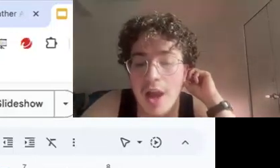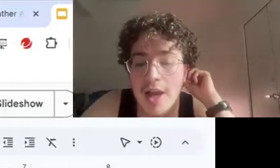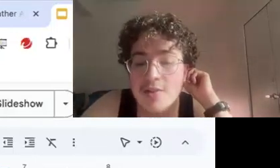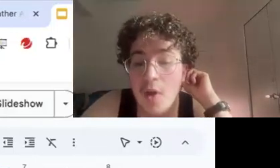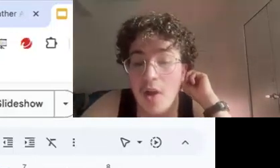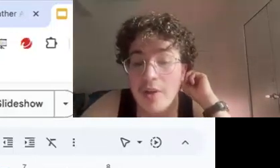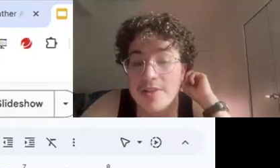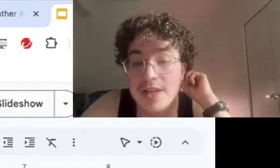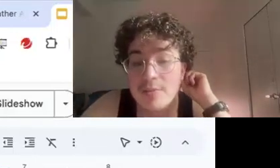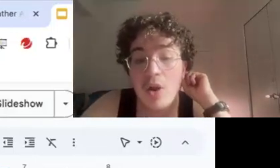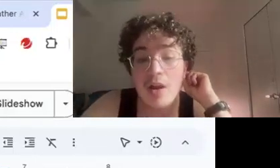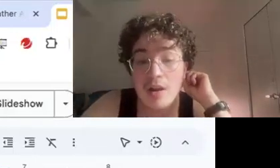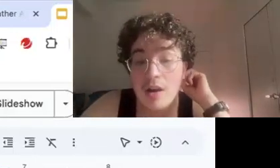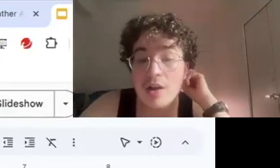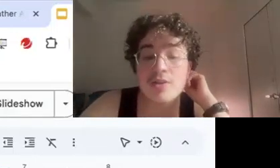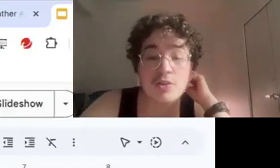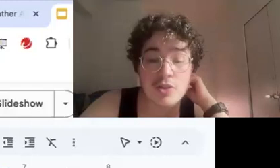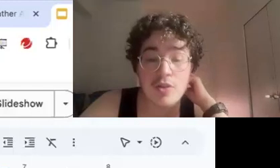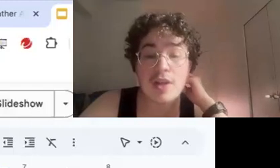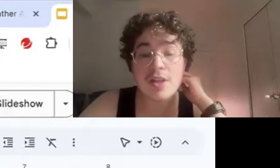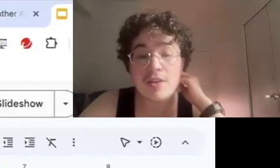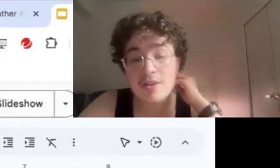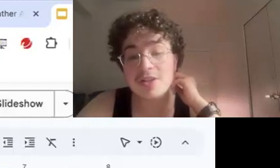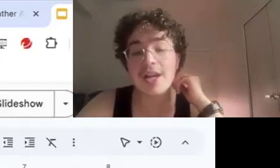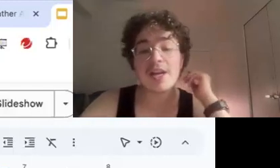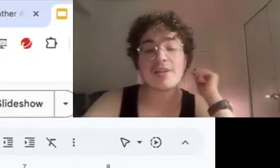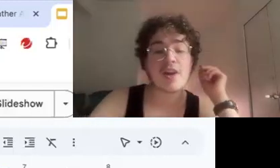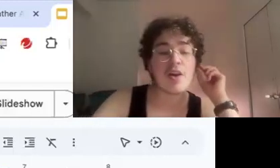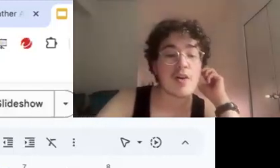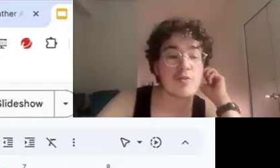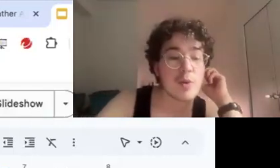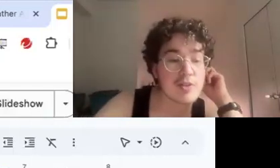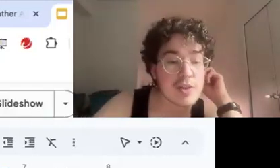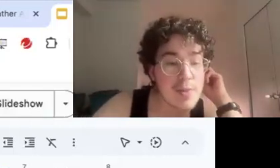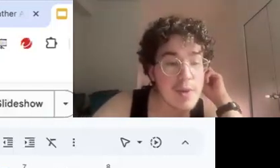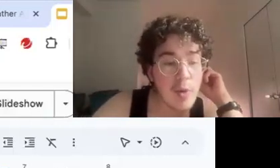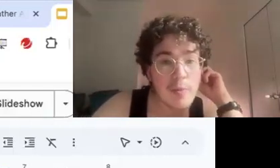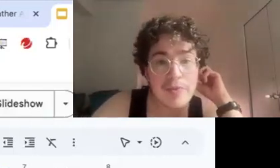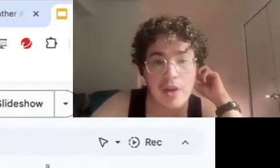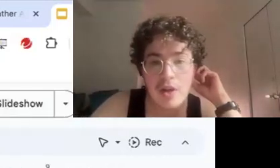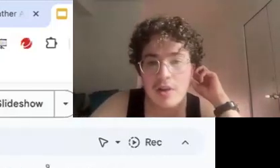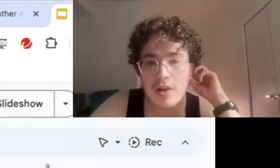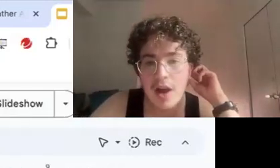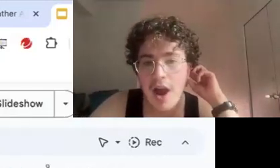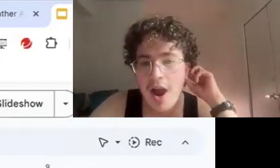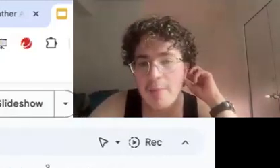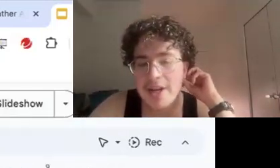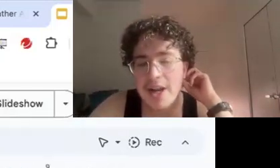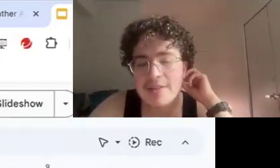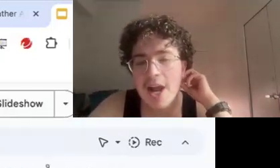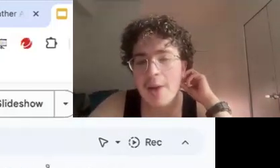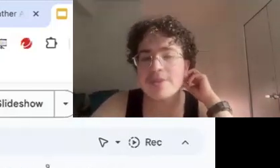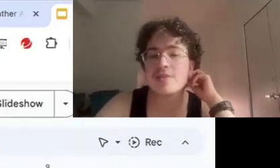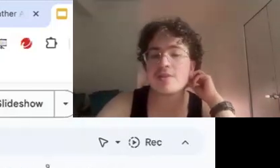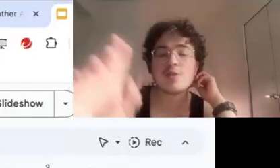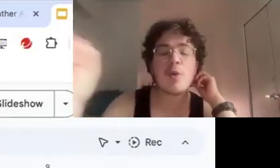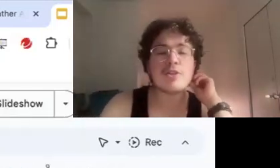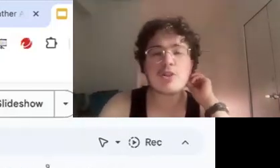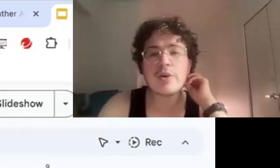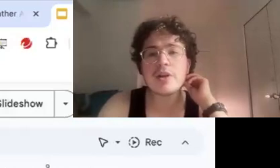Coast. So there was one guy in particular, Don Jackson, who organized extensive coverage of these events in